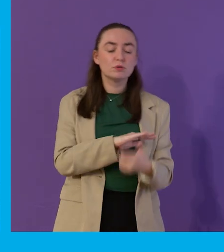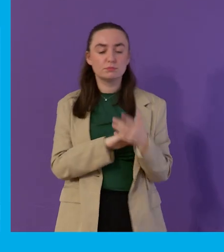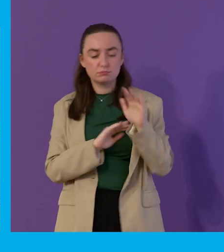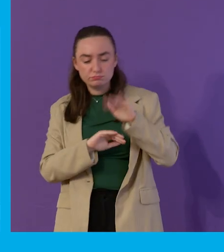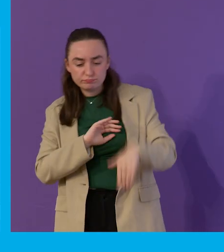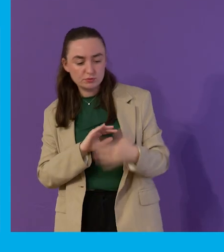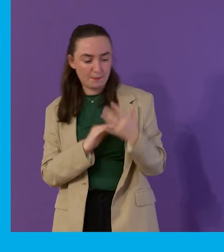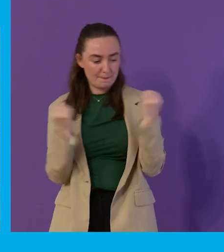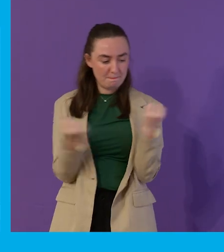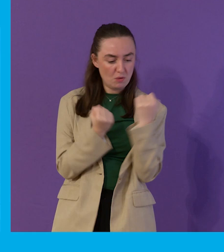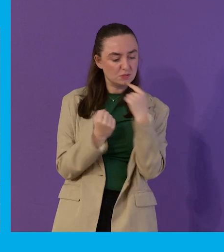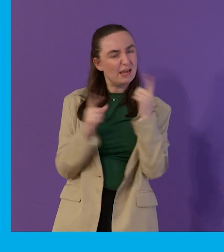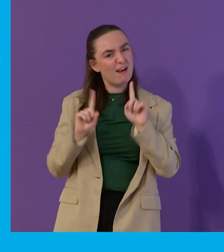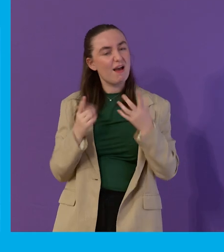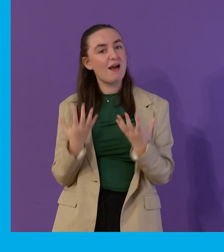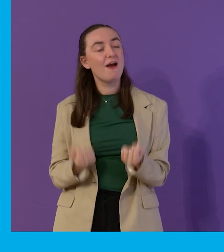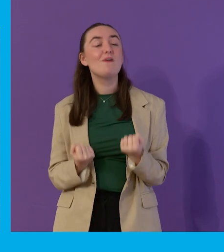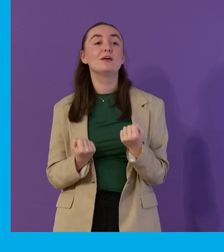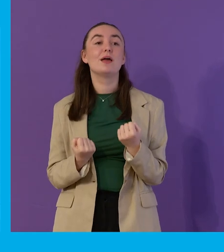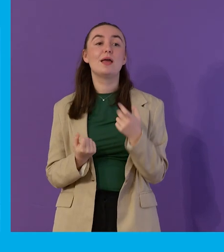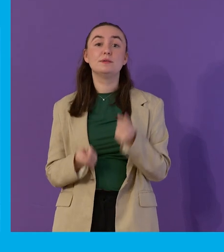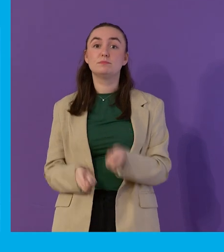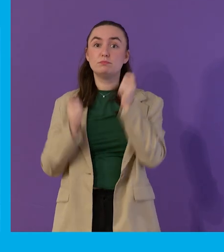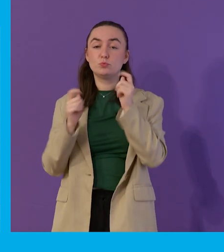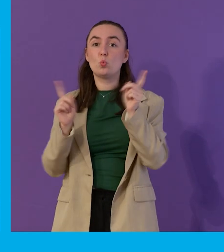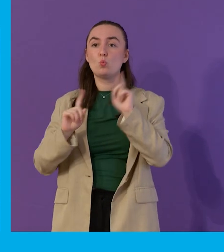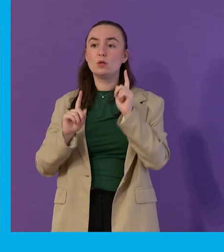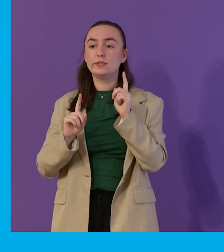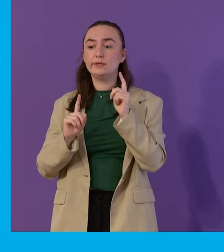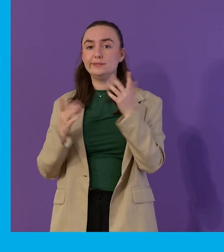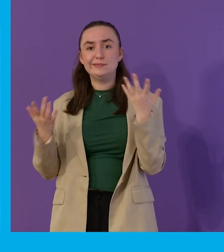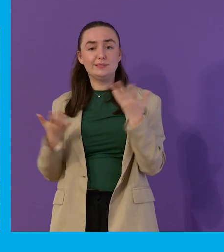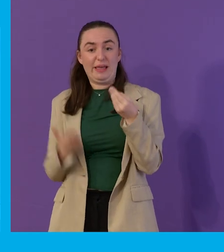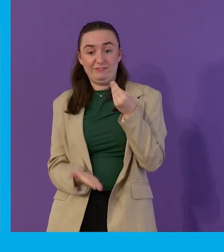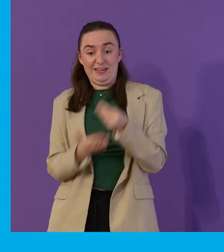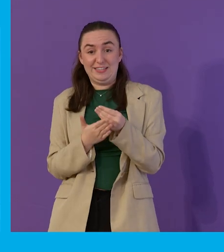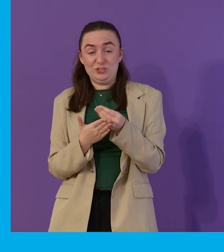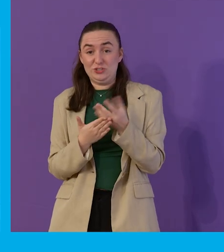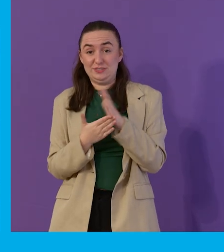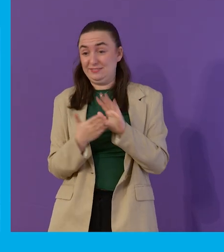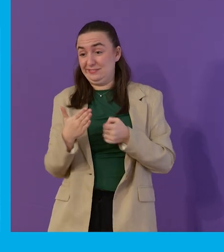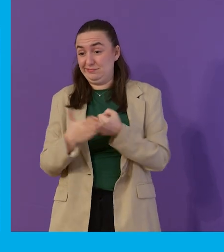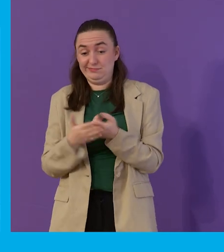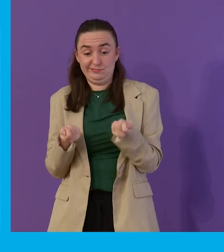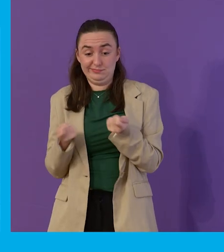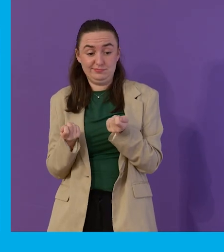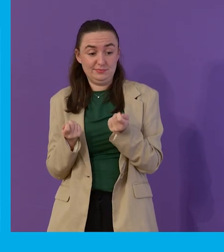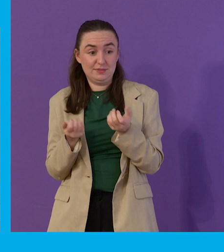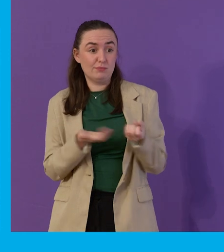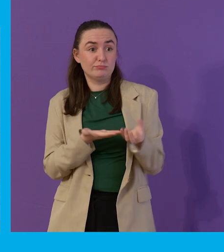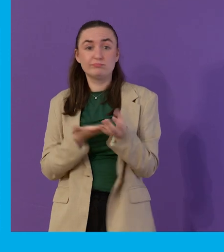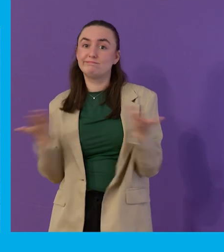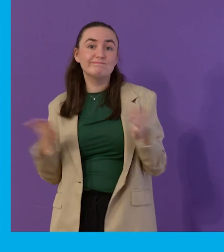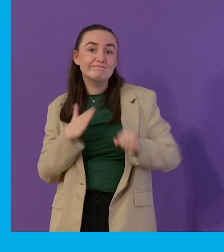say that they have. And what came to light is that actually they have very little financial ability, which is what gave rise to the development trusts in many cases.